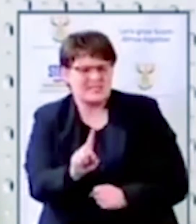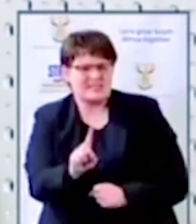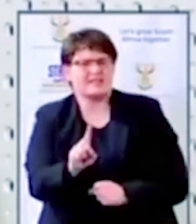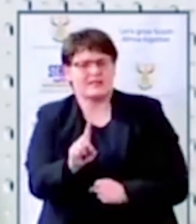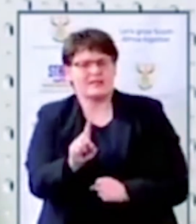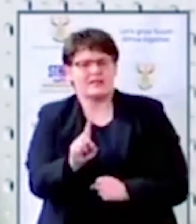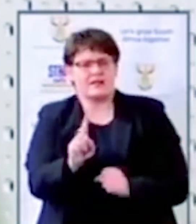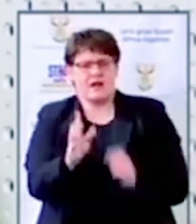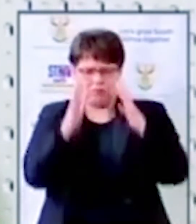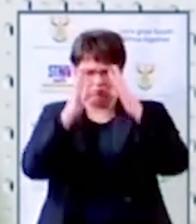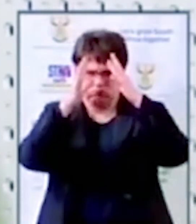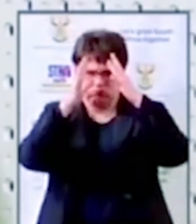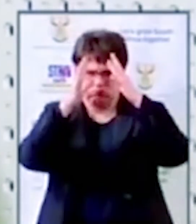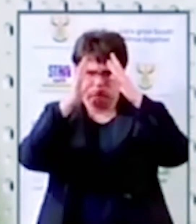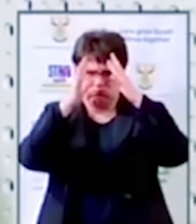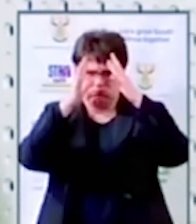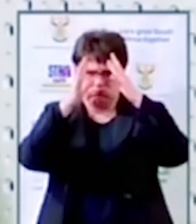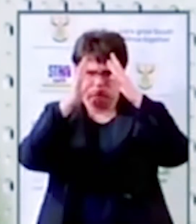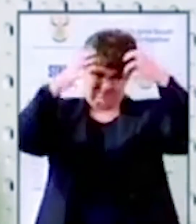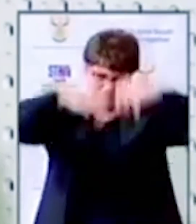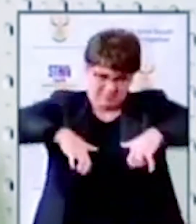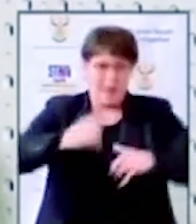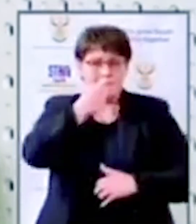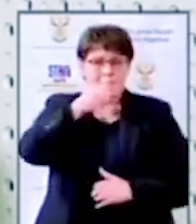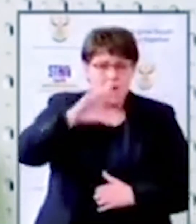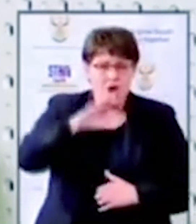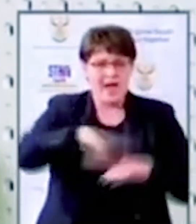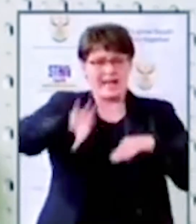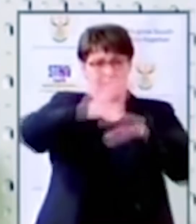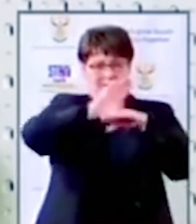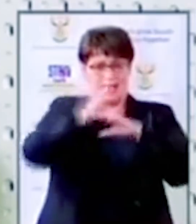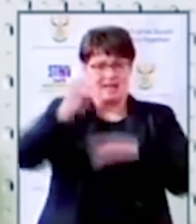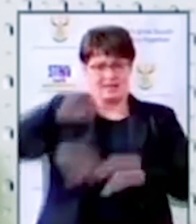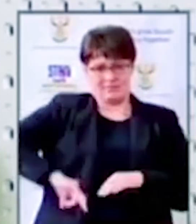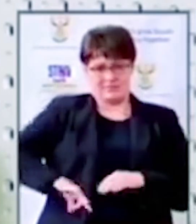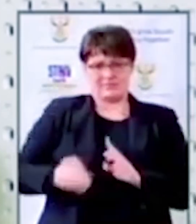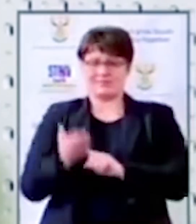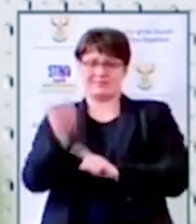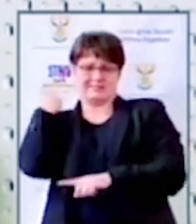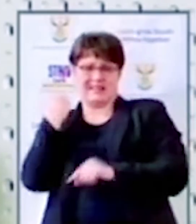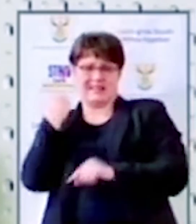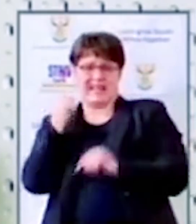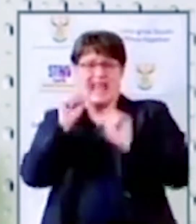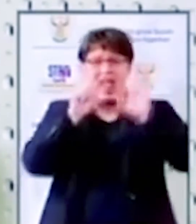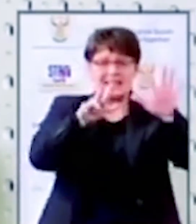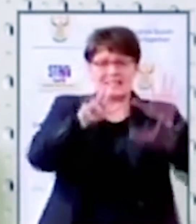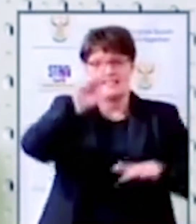broadest collapse in per capita income since 1870.